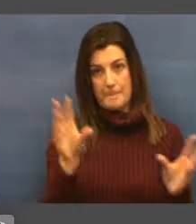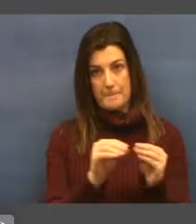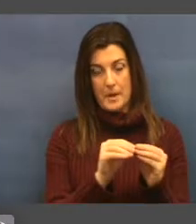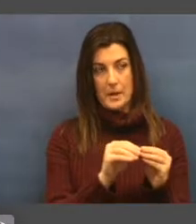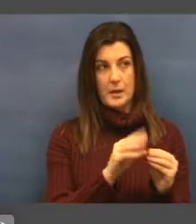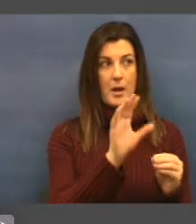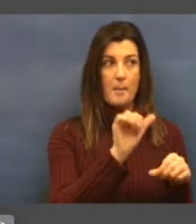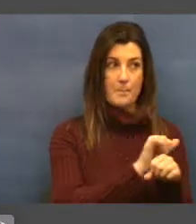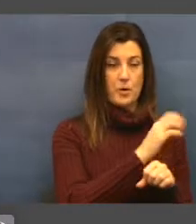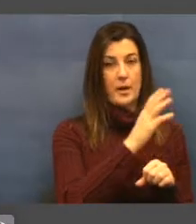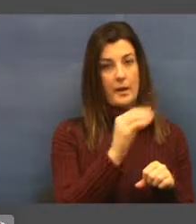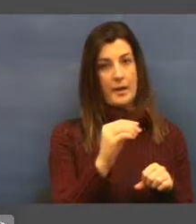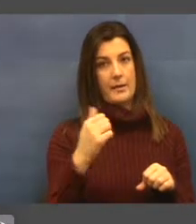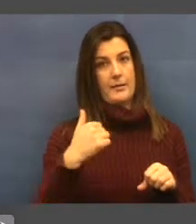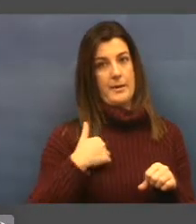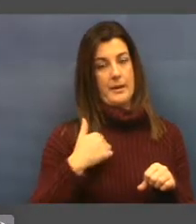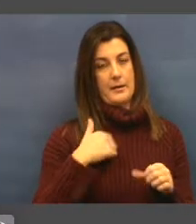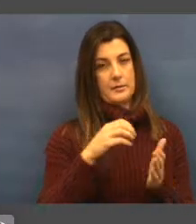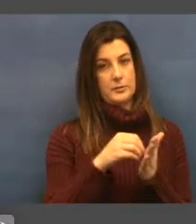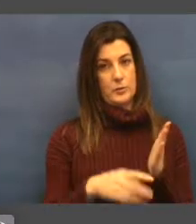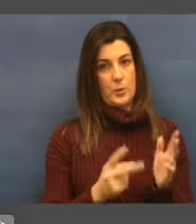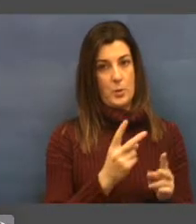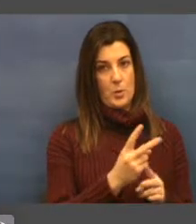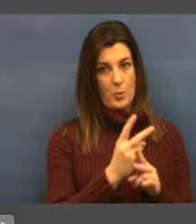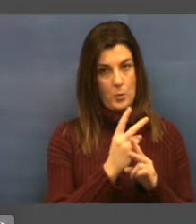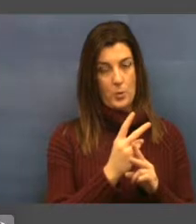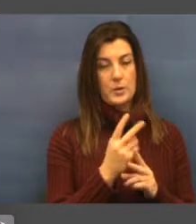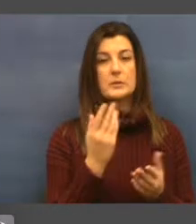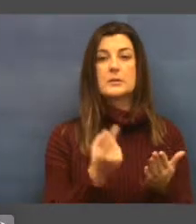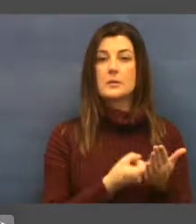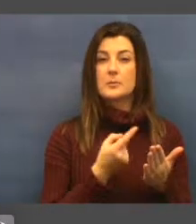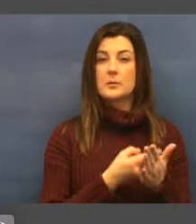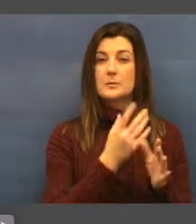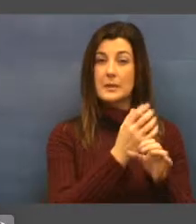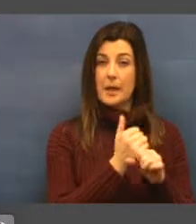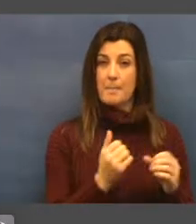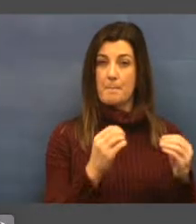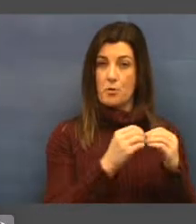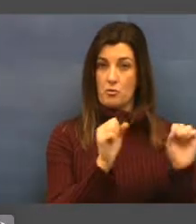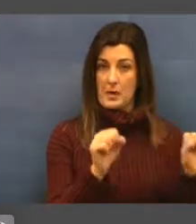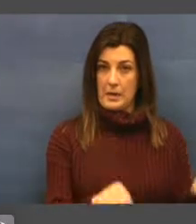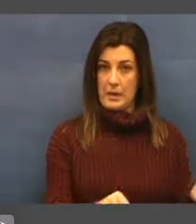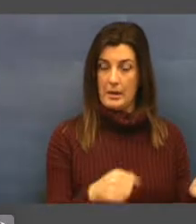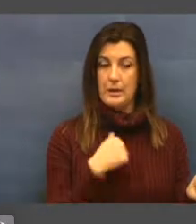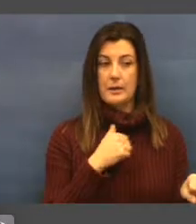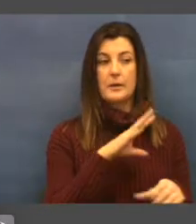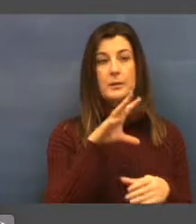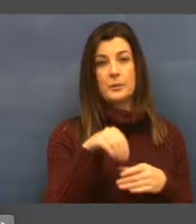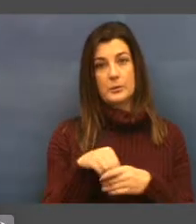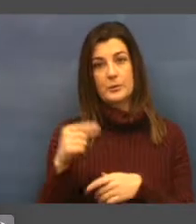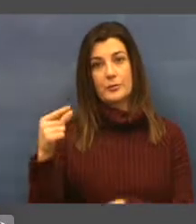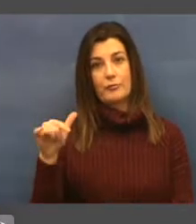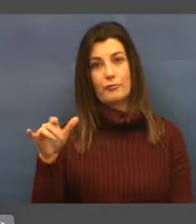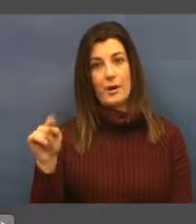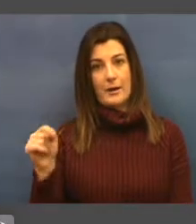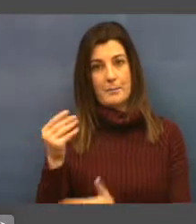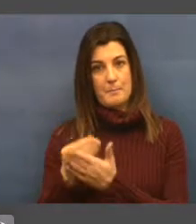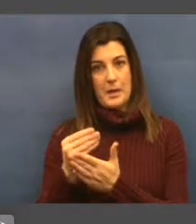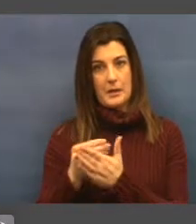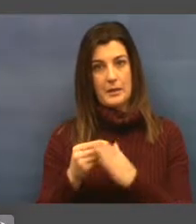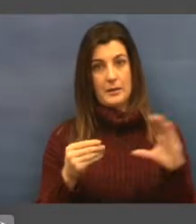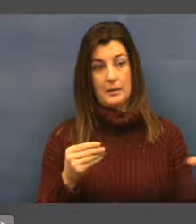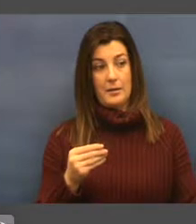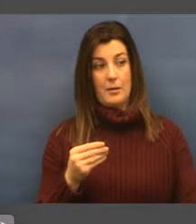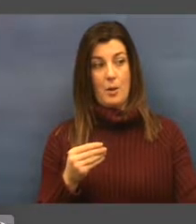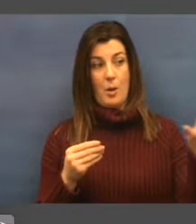loans. You can sometimes receive more than that, including grant funding, because grants are on top of